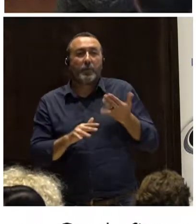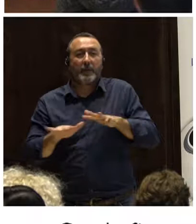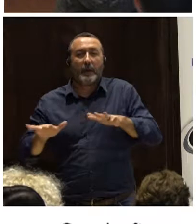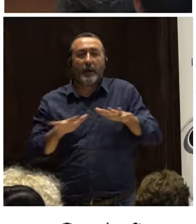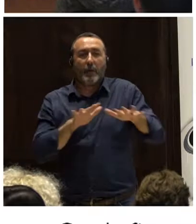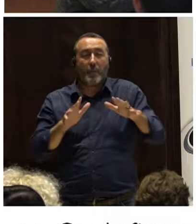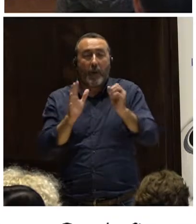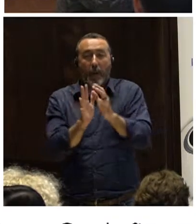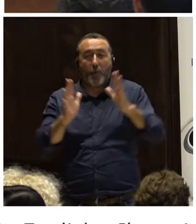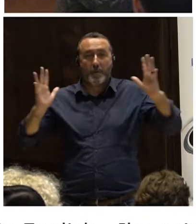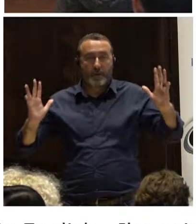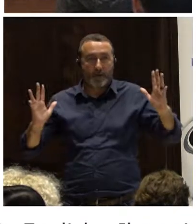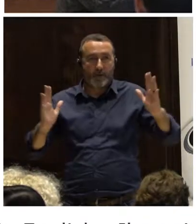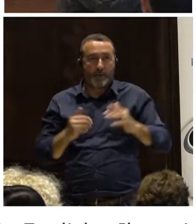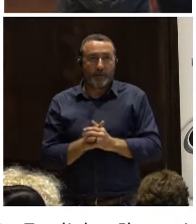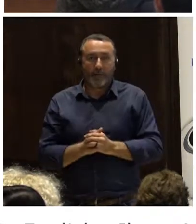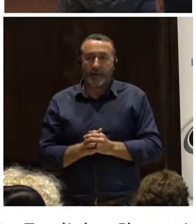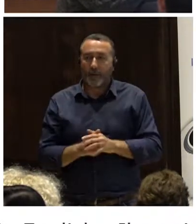the,